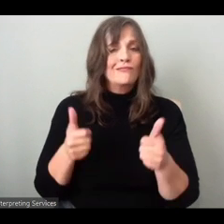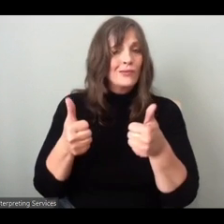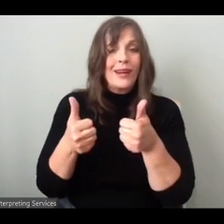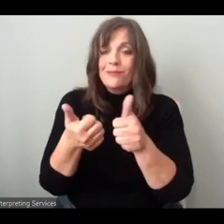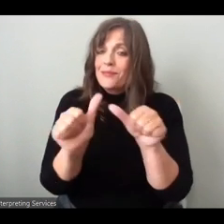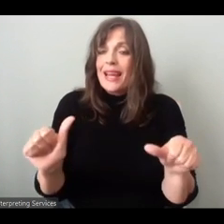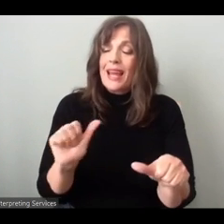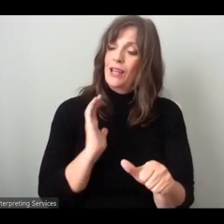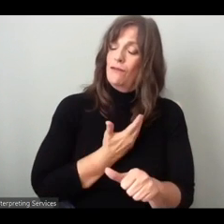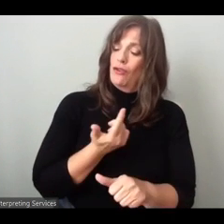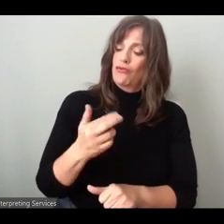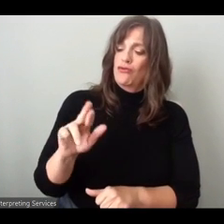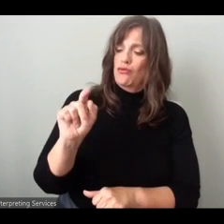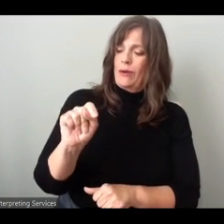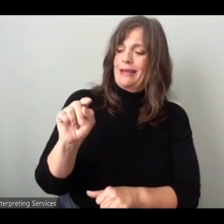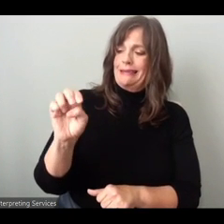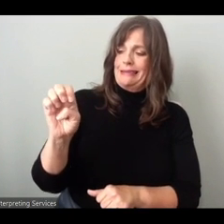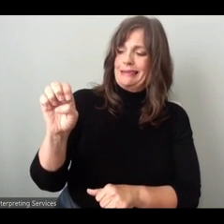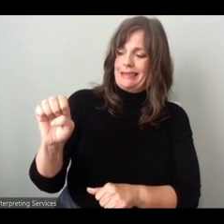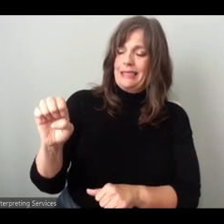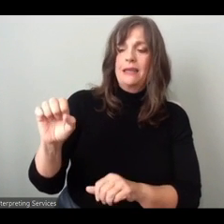we're all in a bind, and I think